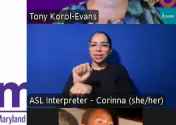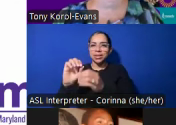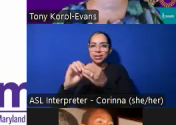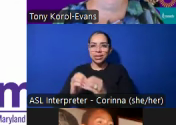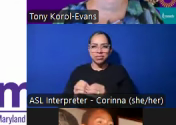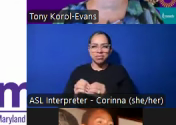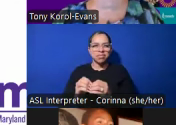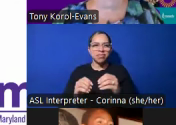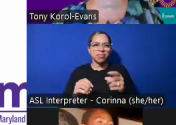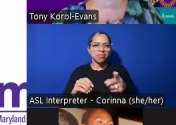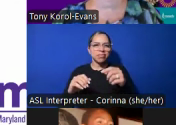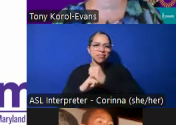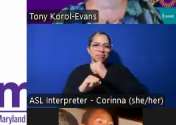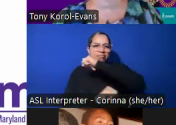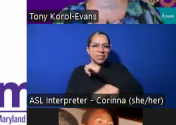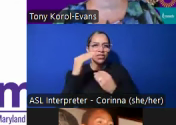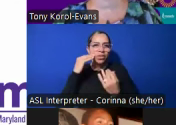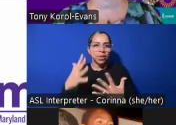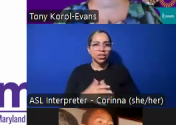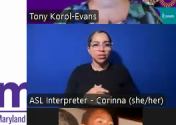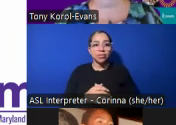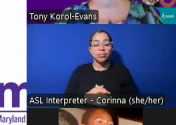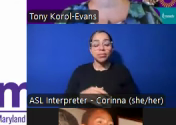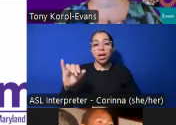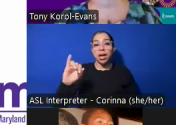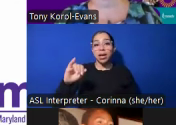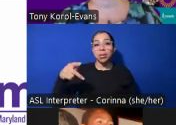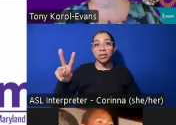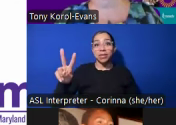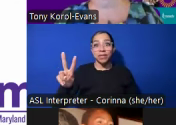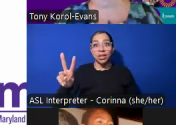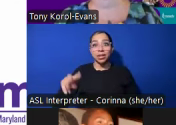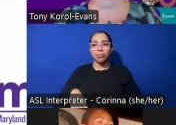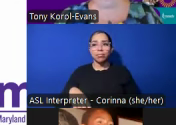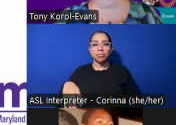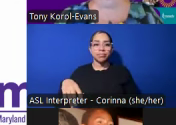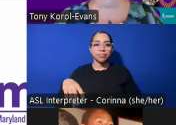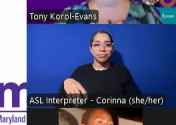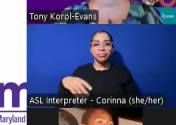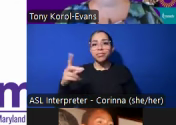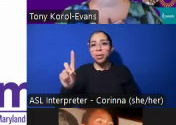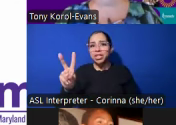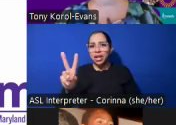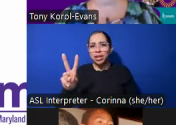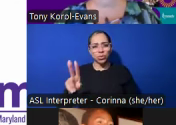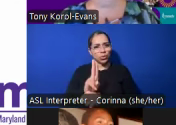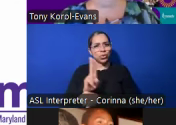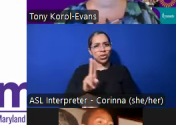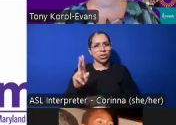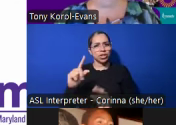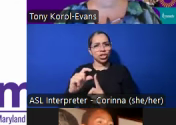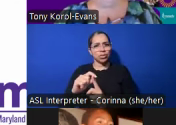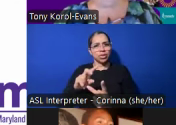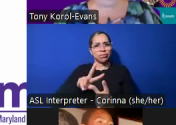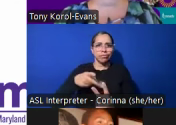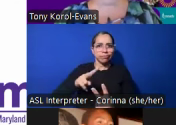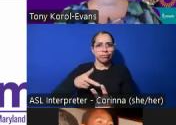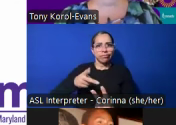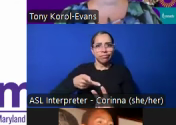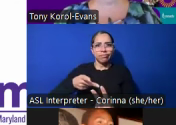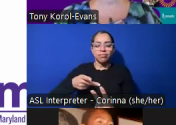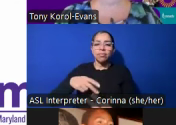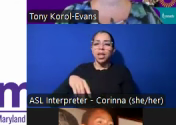is domestic violence, or what is intimate partner violence? And we use the terms interchangeably. IPV is a little more inclusive.